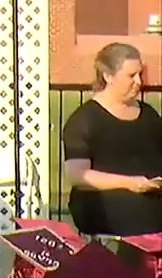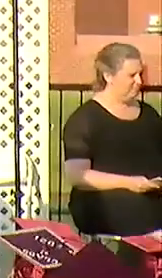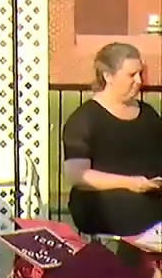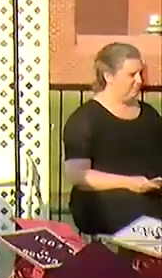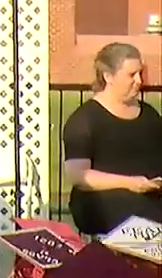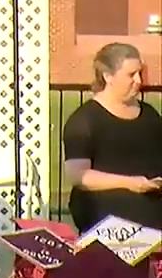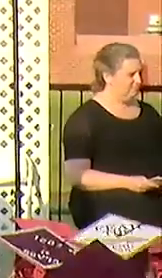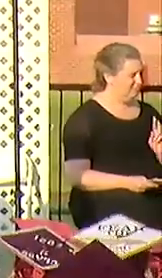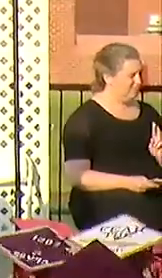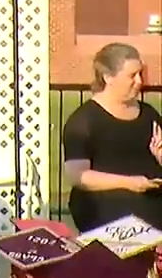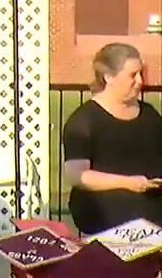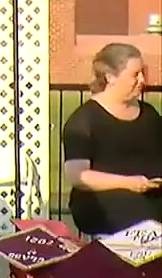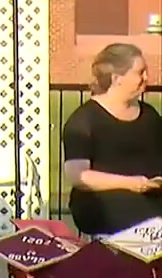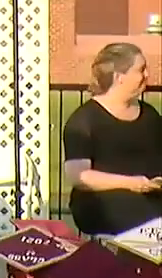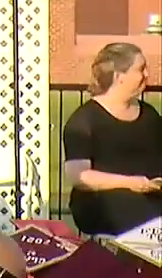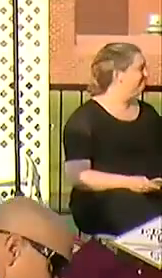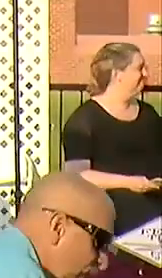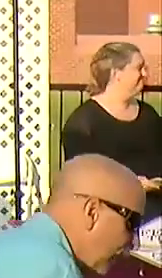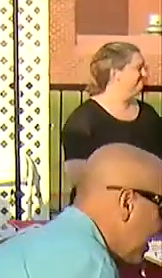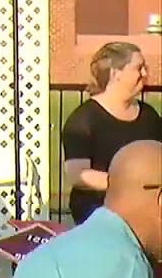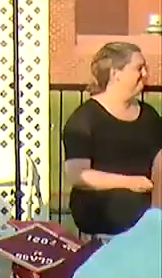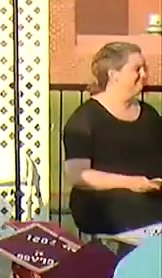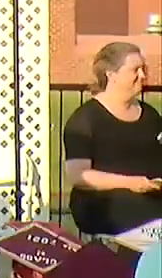Lauren Ashley Hartman.